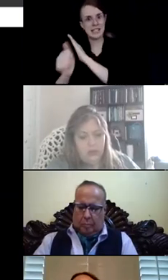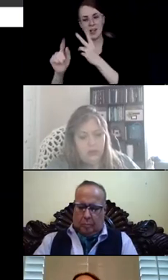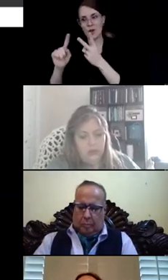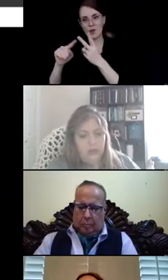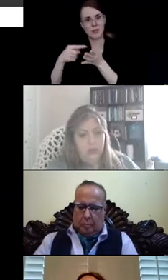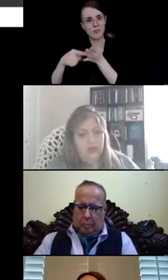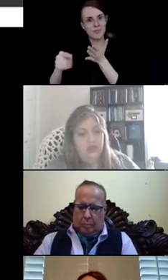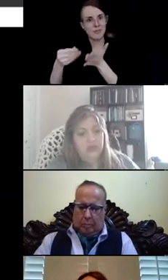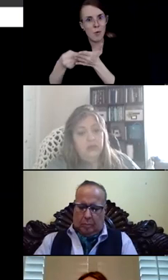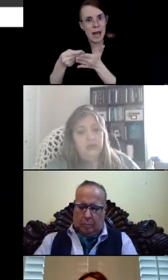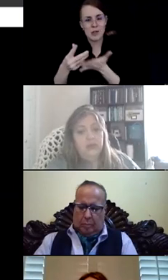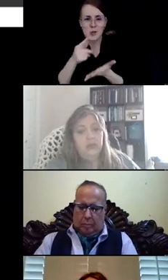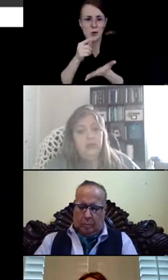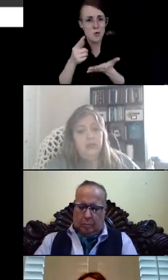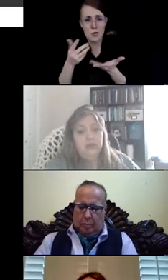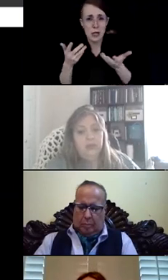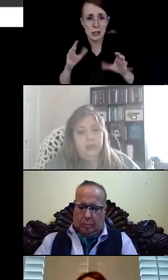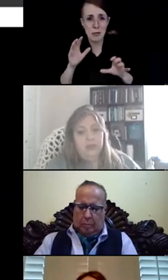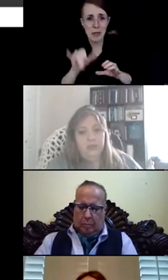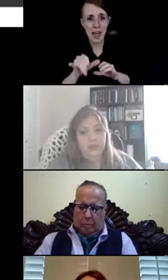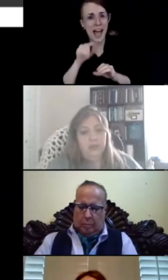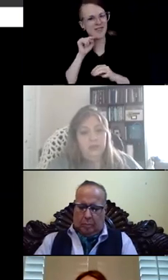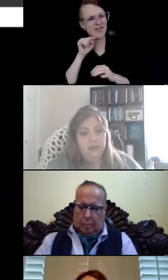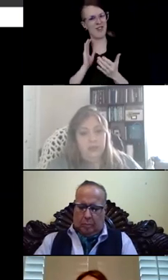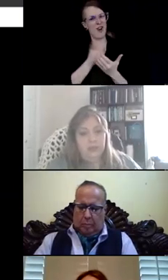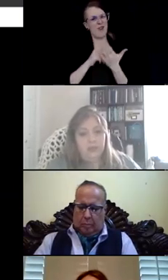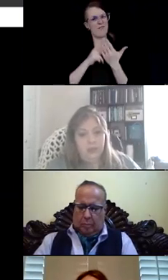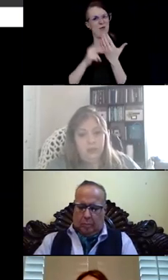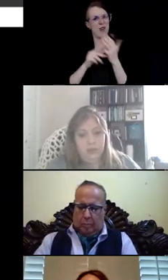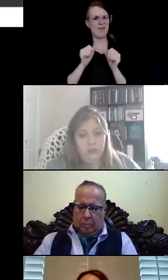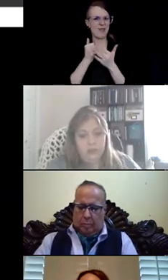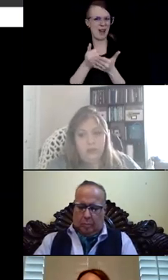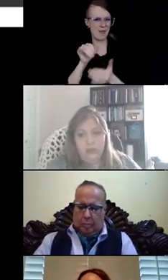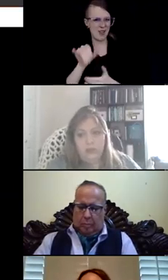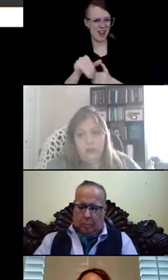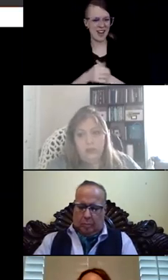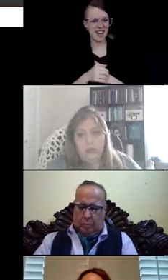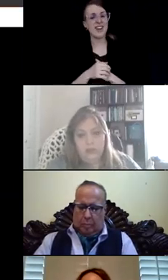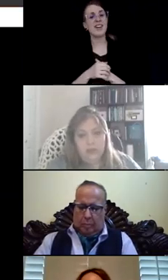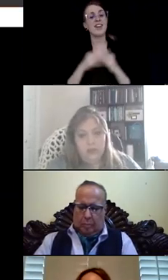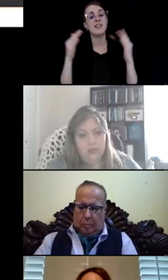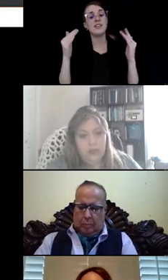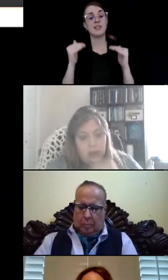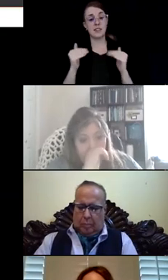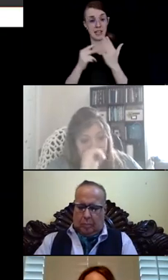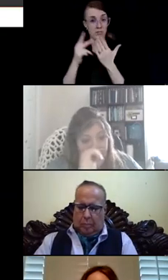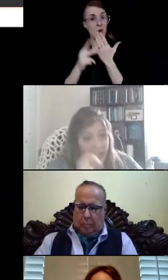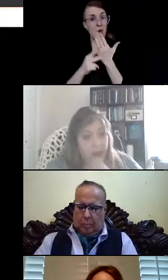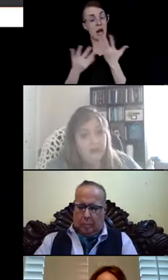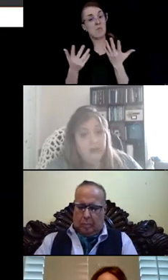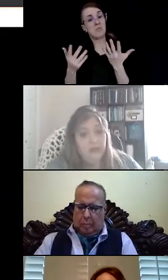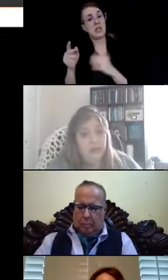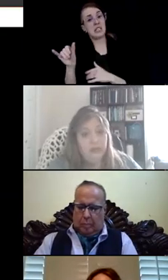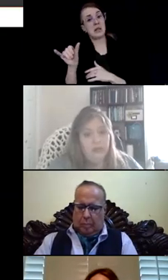program that could fit the training needs for your company. The next program I'm going to talk about is actually very similar, but the